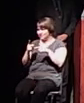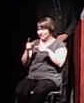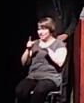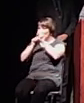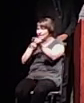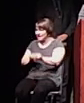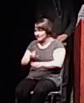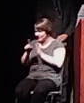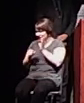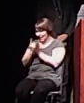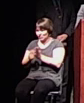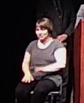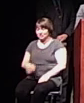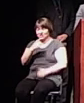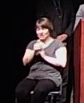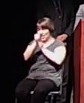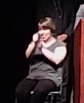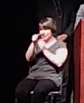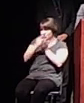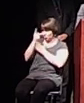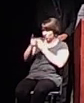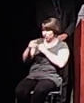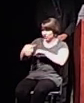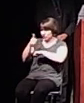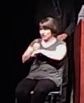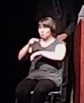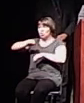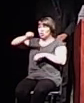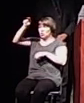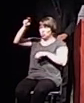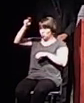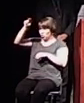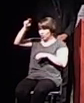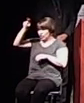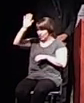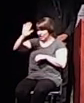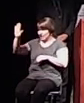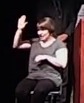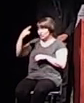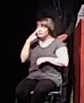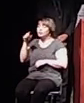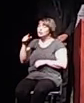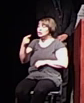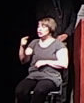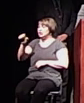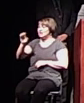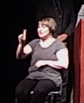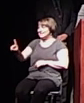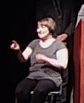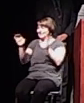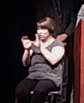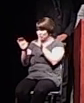sections. They led the project to establish the North County campus as an official test site for GED certificates